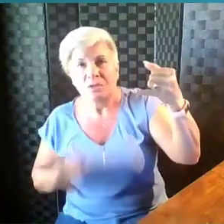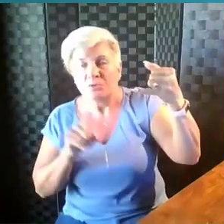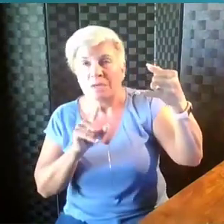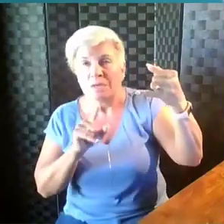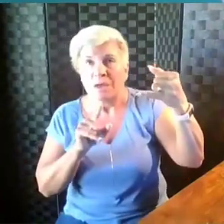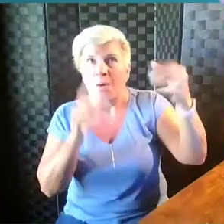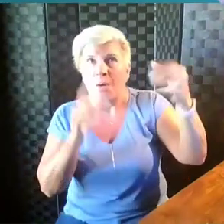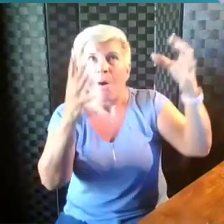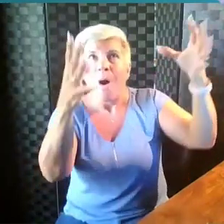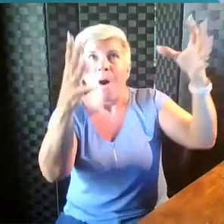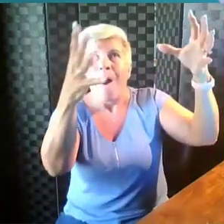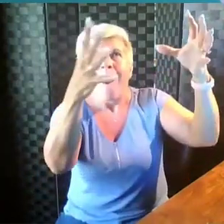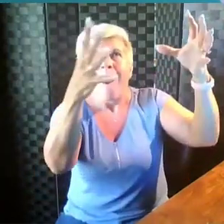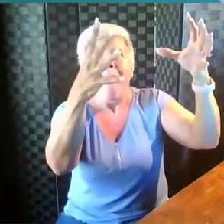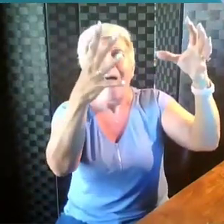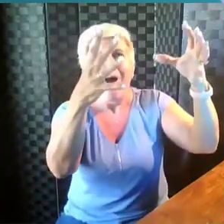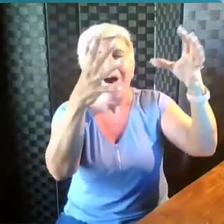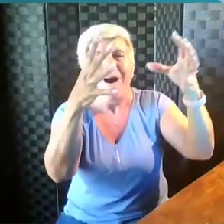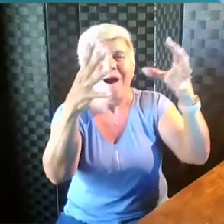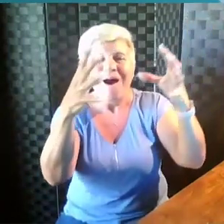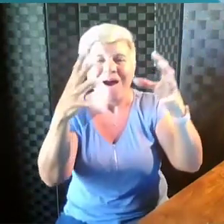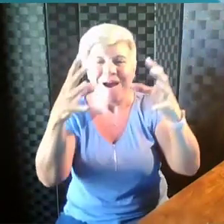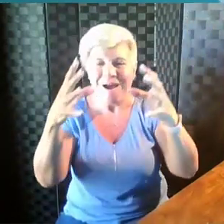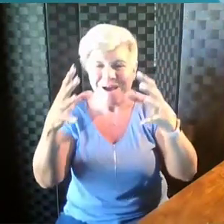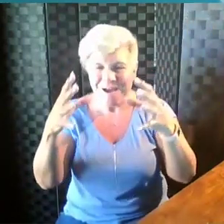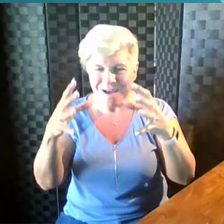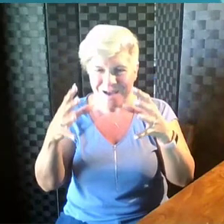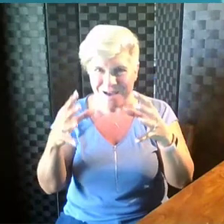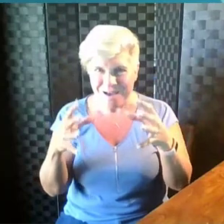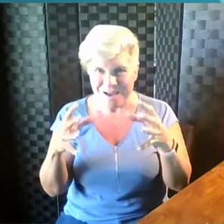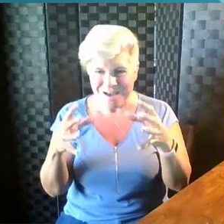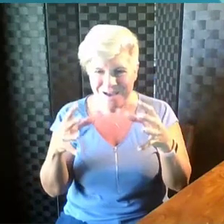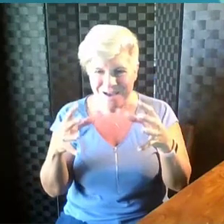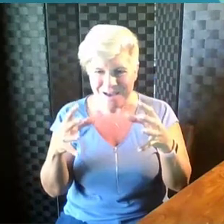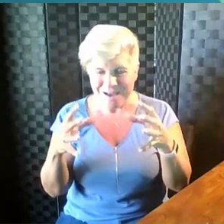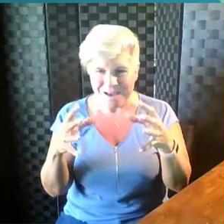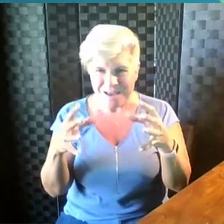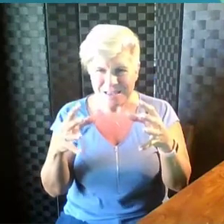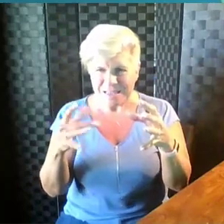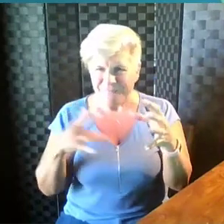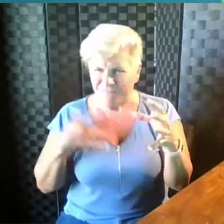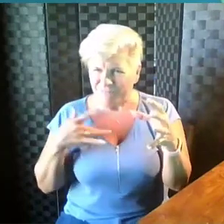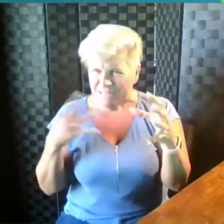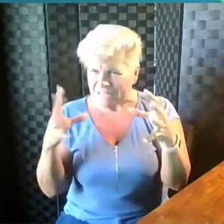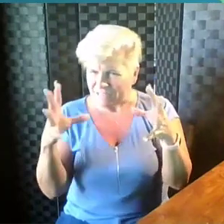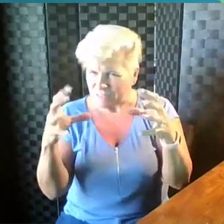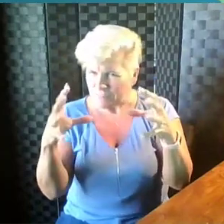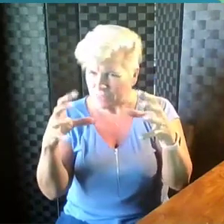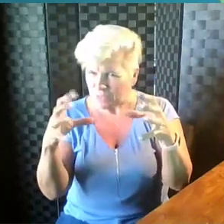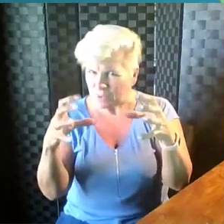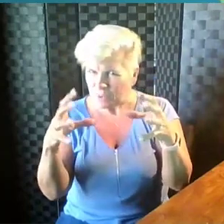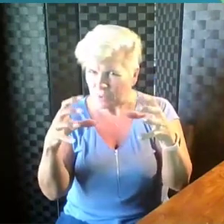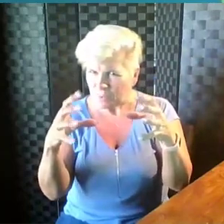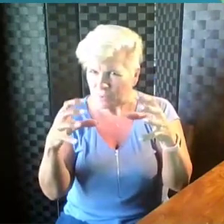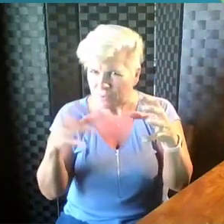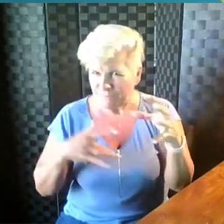hands. Notice if you can feel the balloon in your hands. Be gentle.